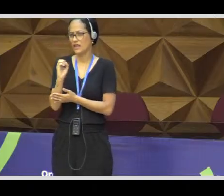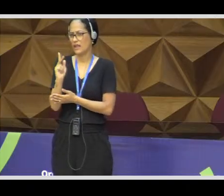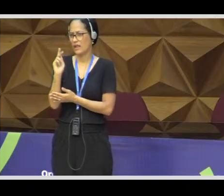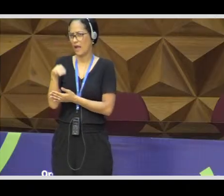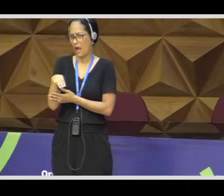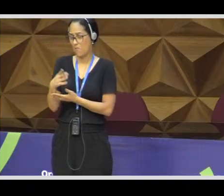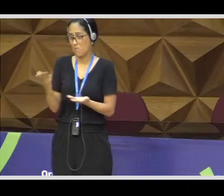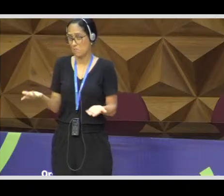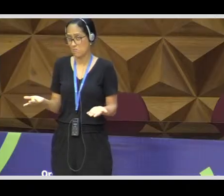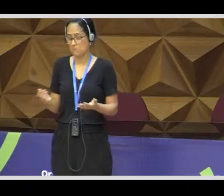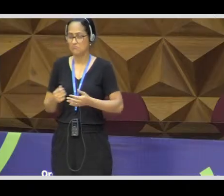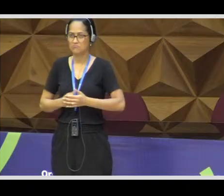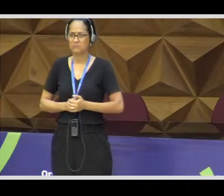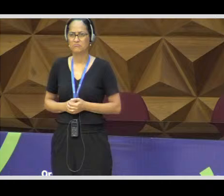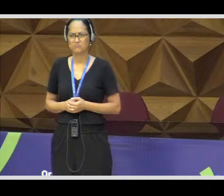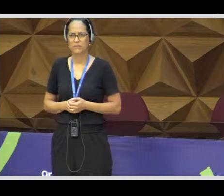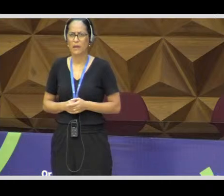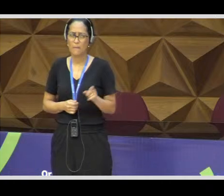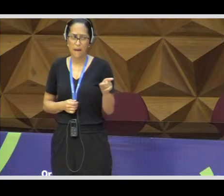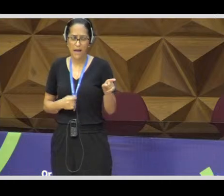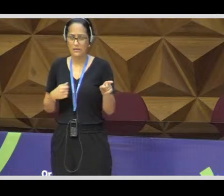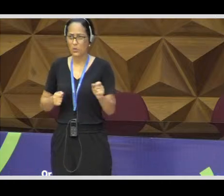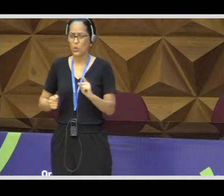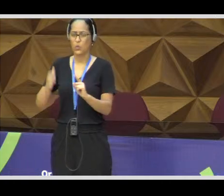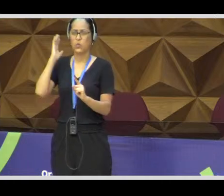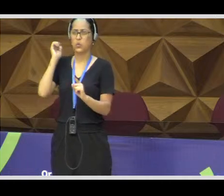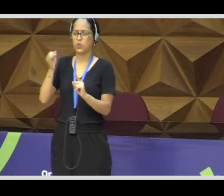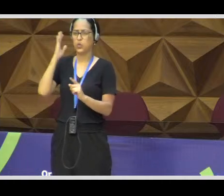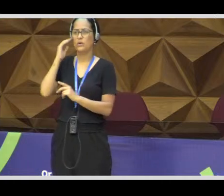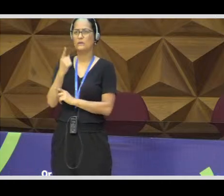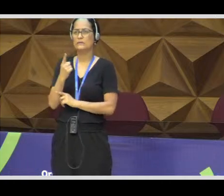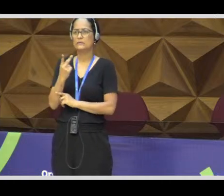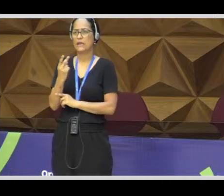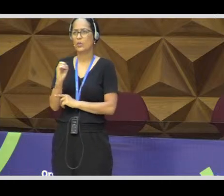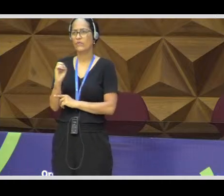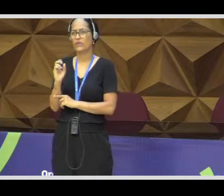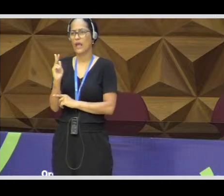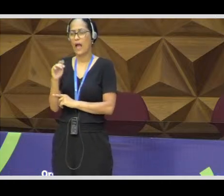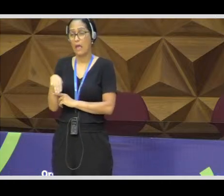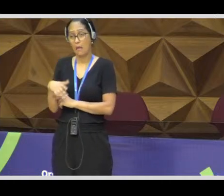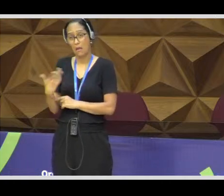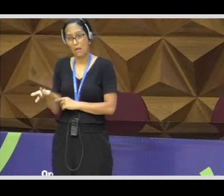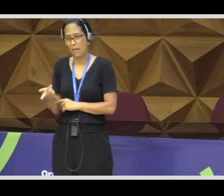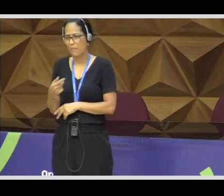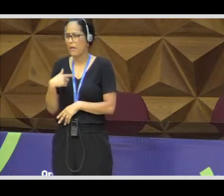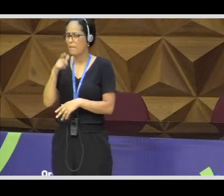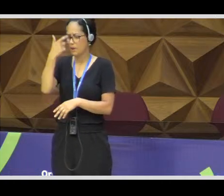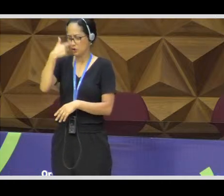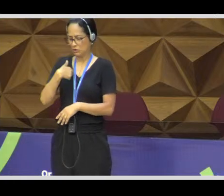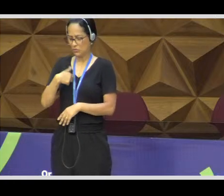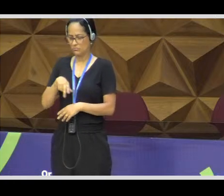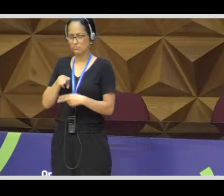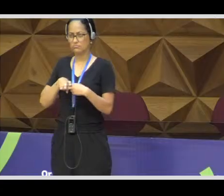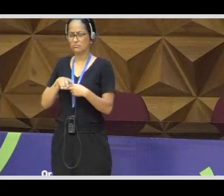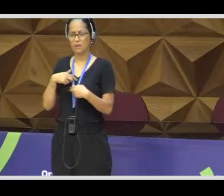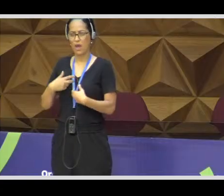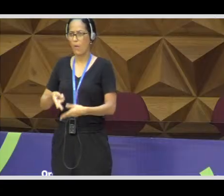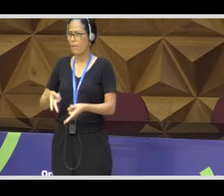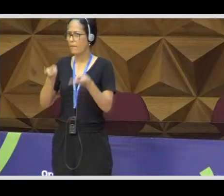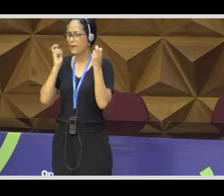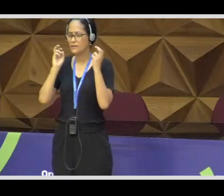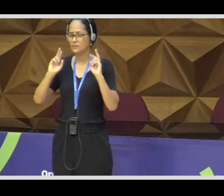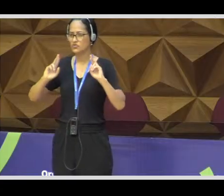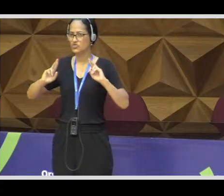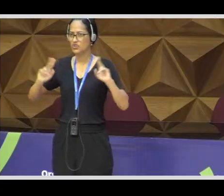I think, about 120 kilometers an hour. I couldn't tell the difference there between what I was feeling with my body and the motions